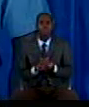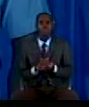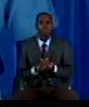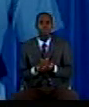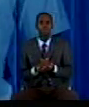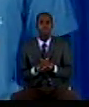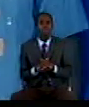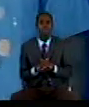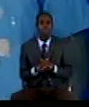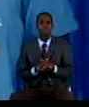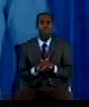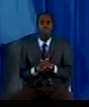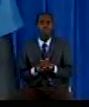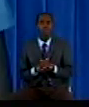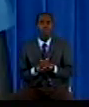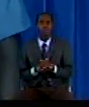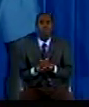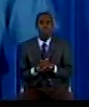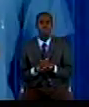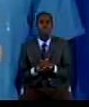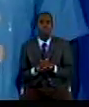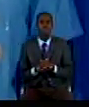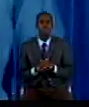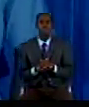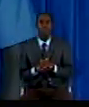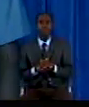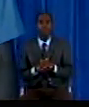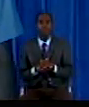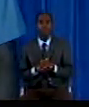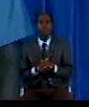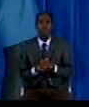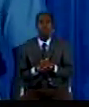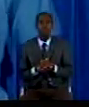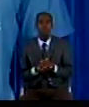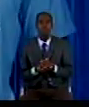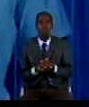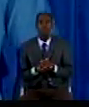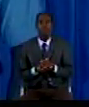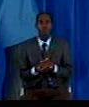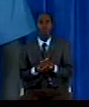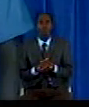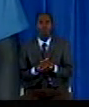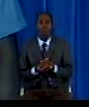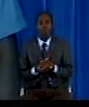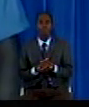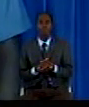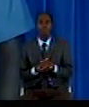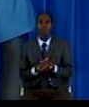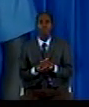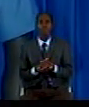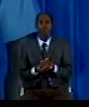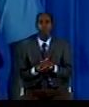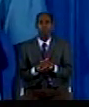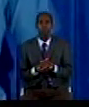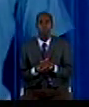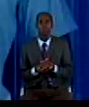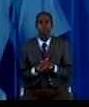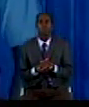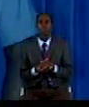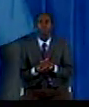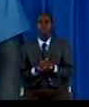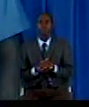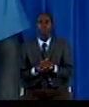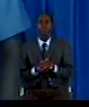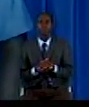sir. Muna zonerang shadu gata hudu ayira. Muka tashi de